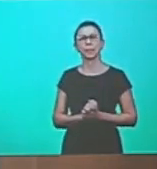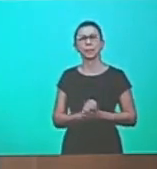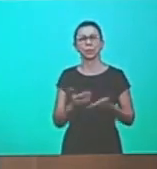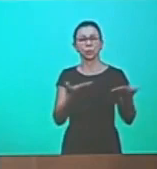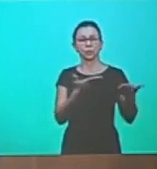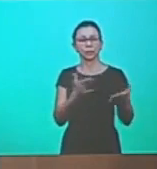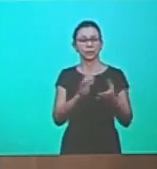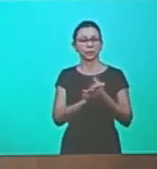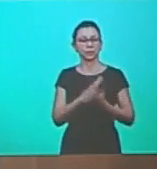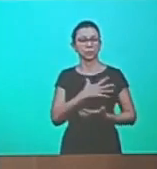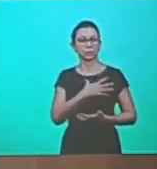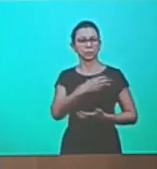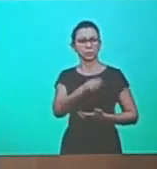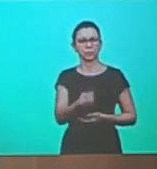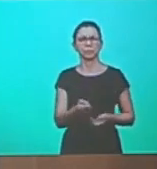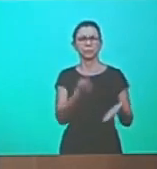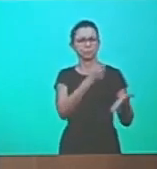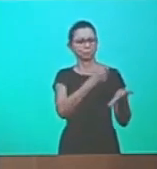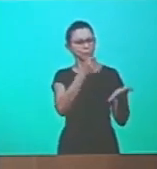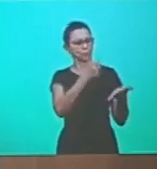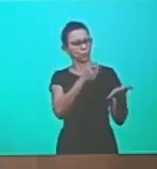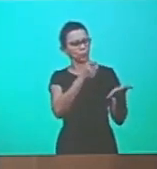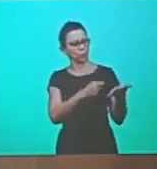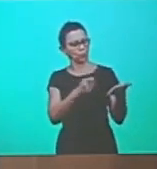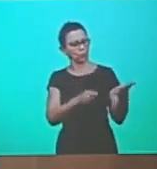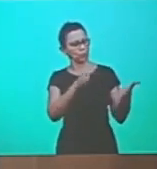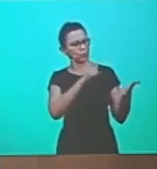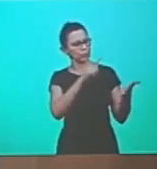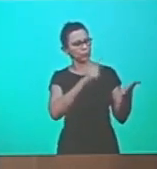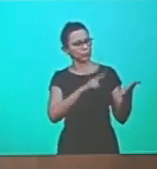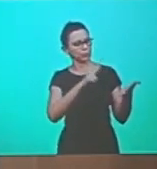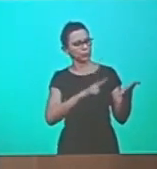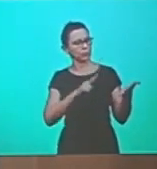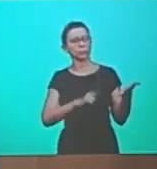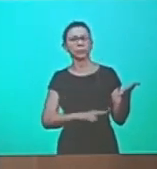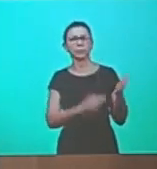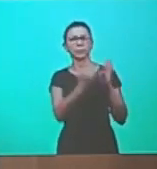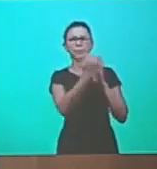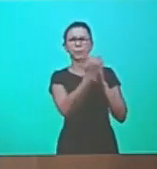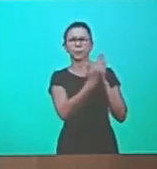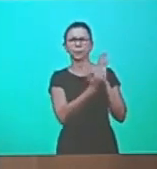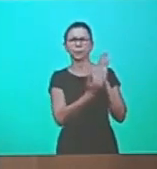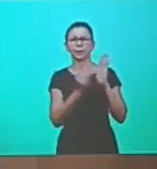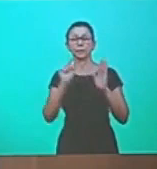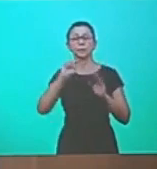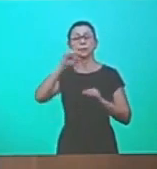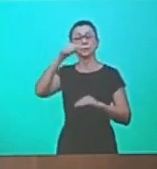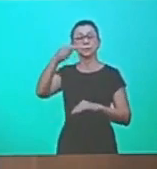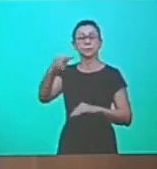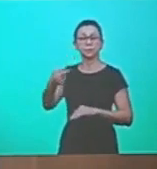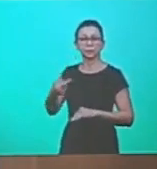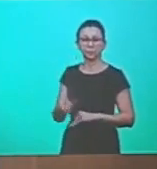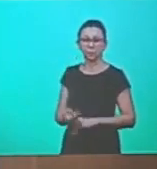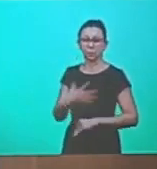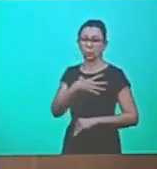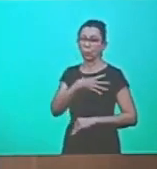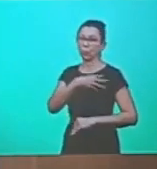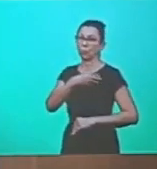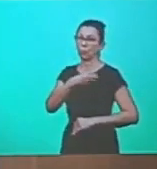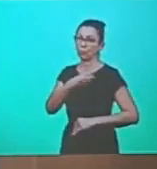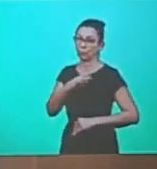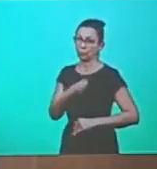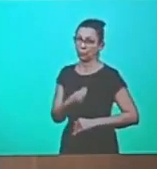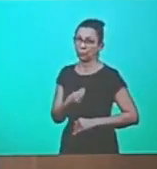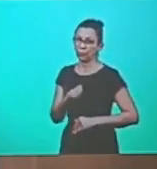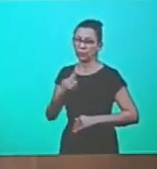he writes down who he wants to invite to the wedding. He writes down the names. And after